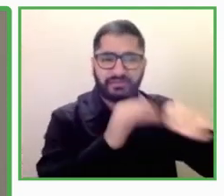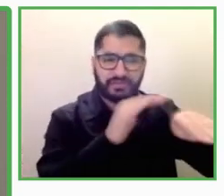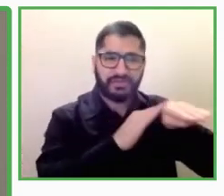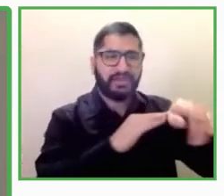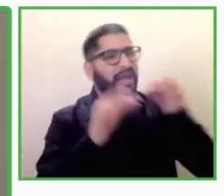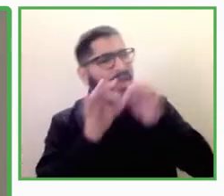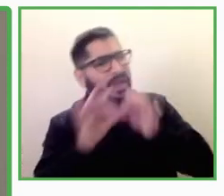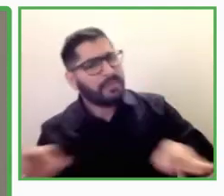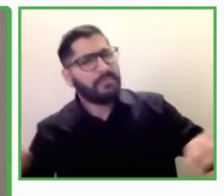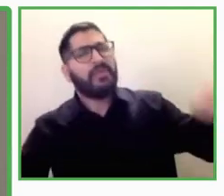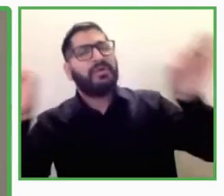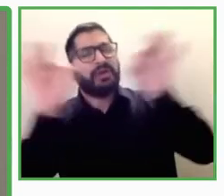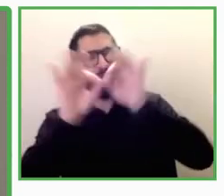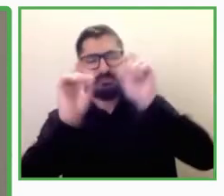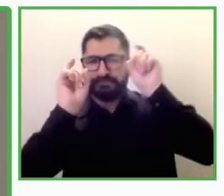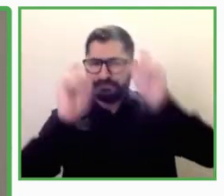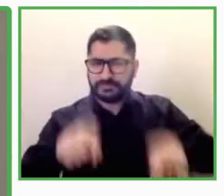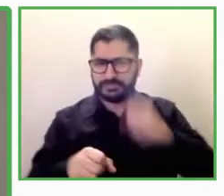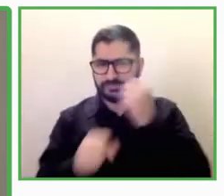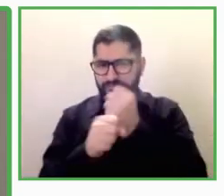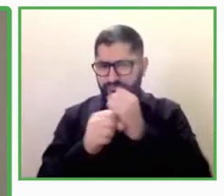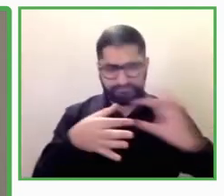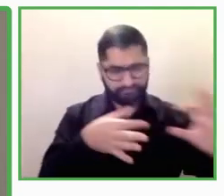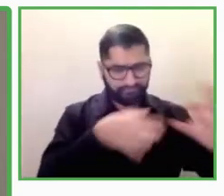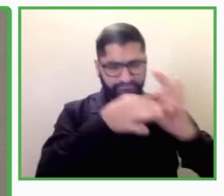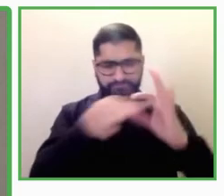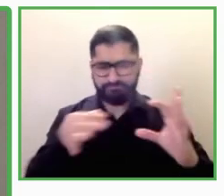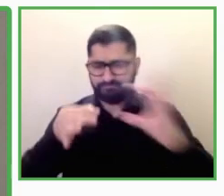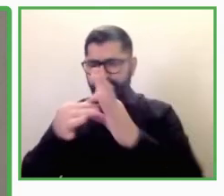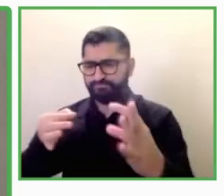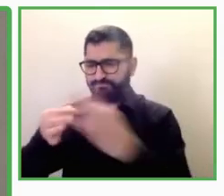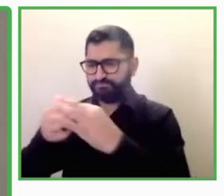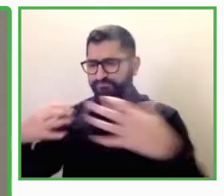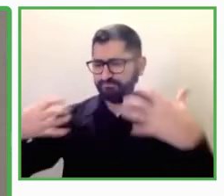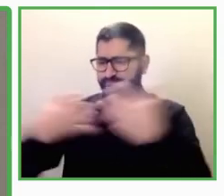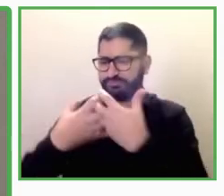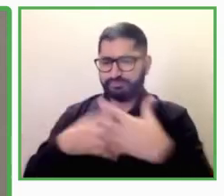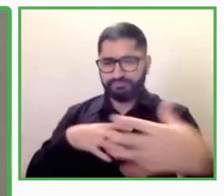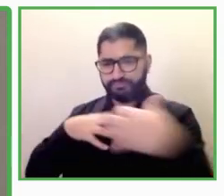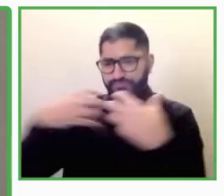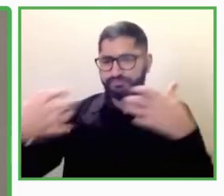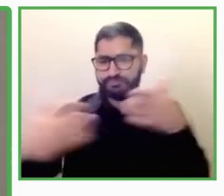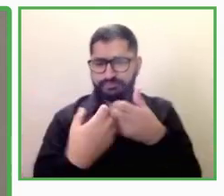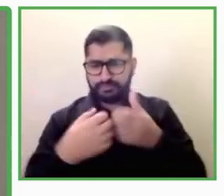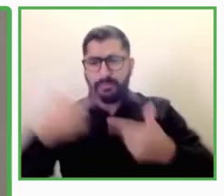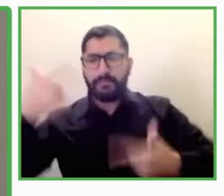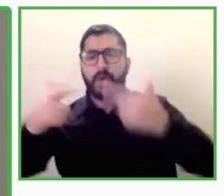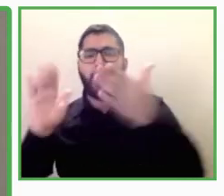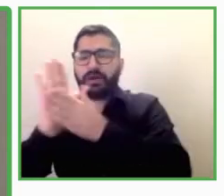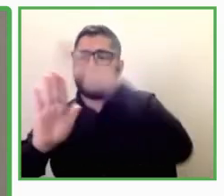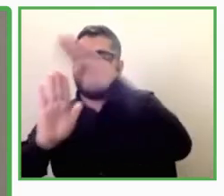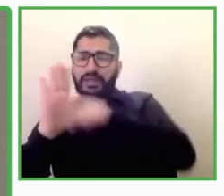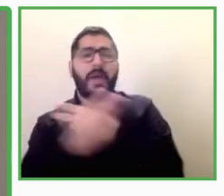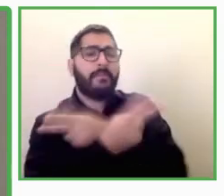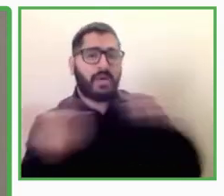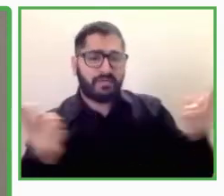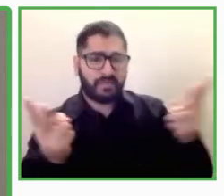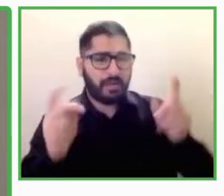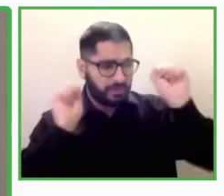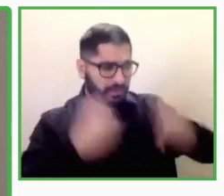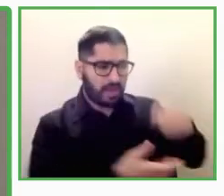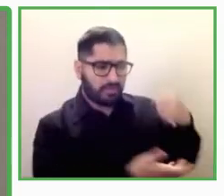element of the value chain of any company and any public policy that bets